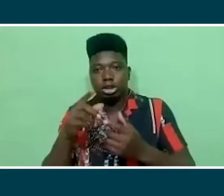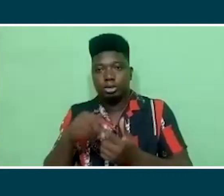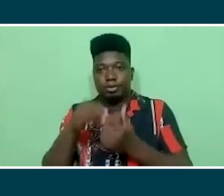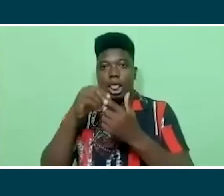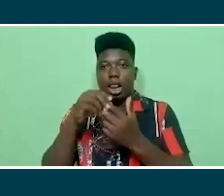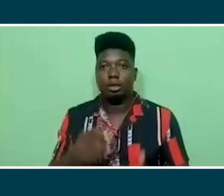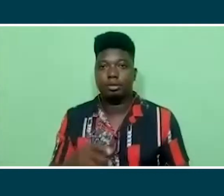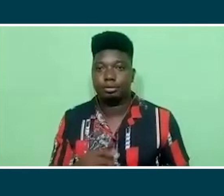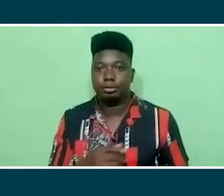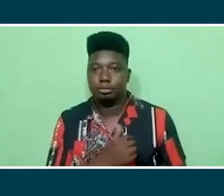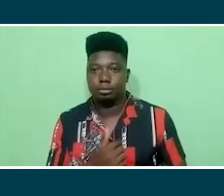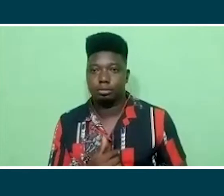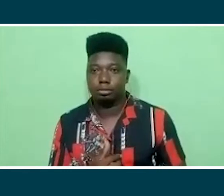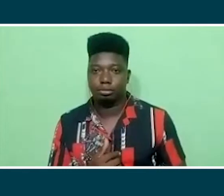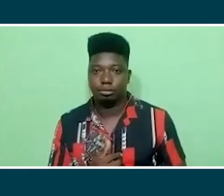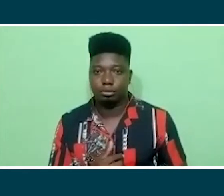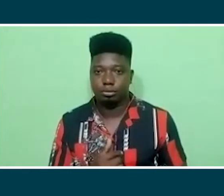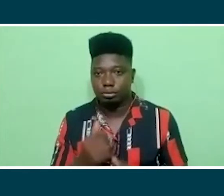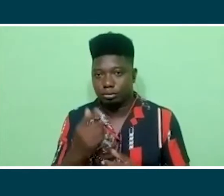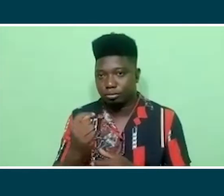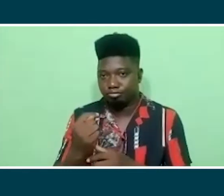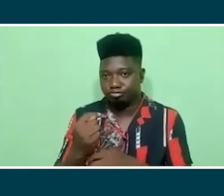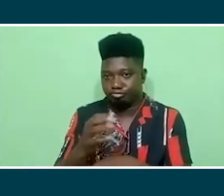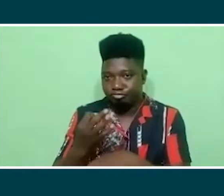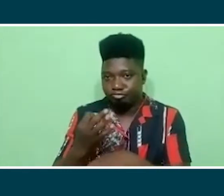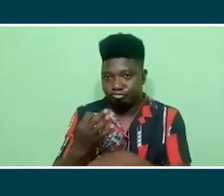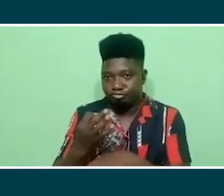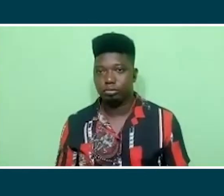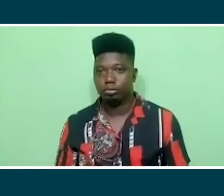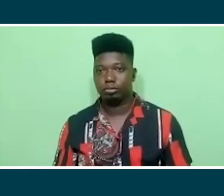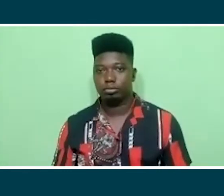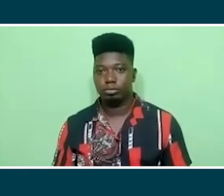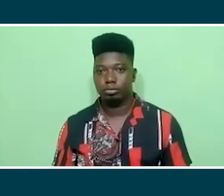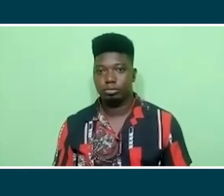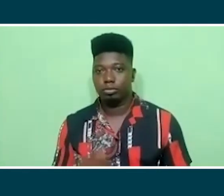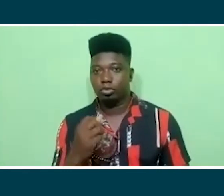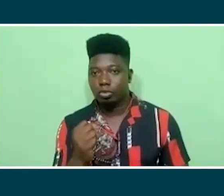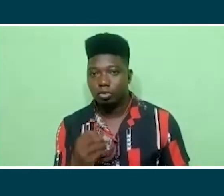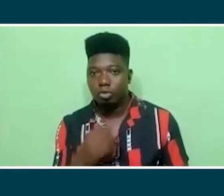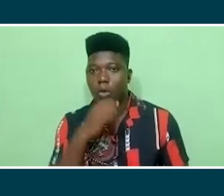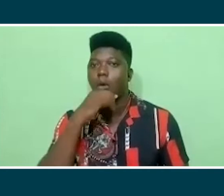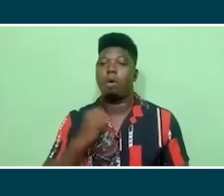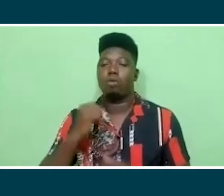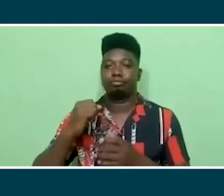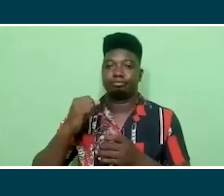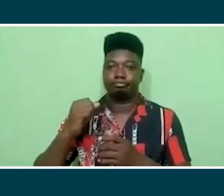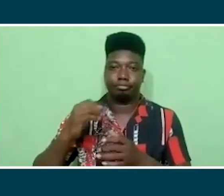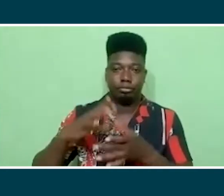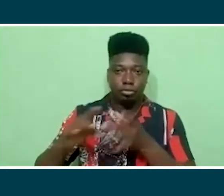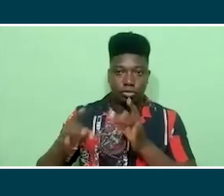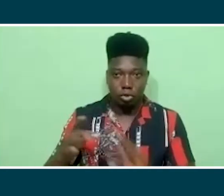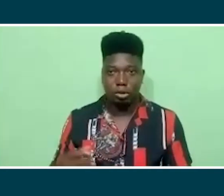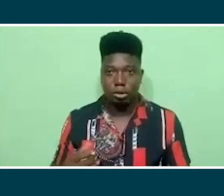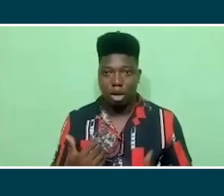is hugely nostalgia based. So all these old stories that we like to tell over and over again have all of that wired into